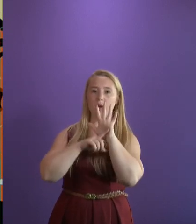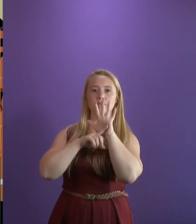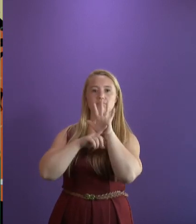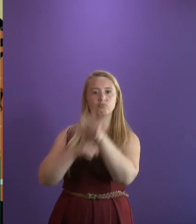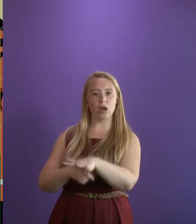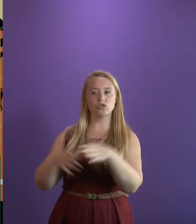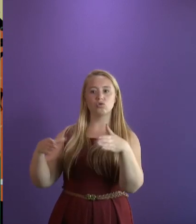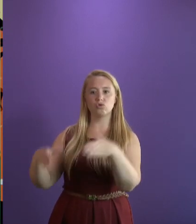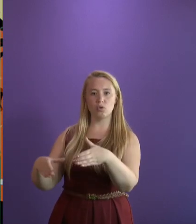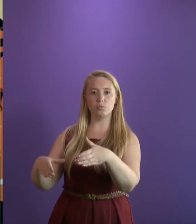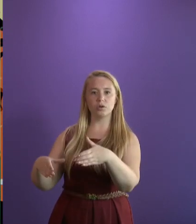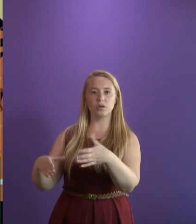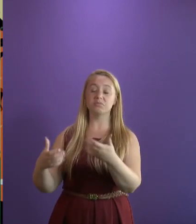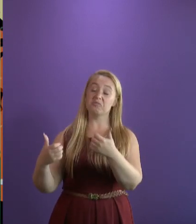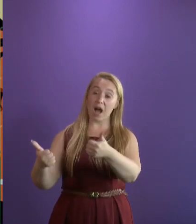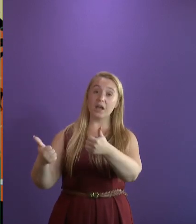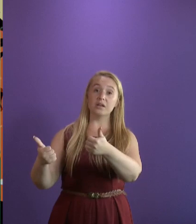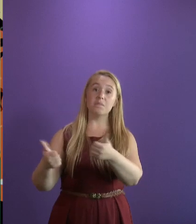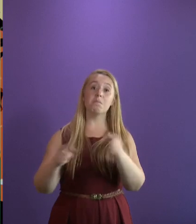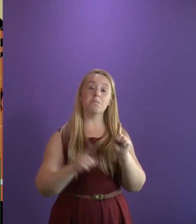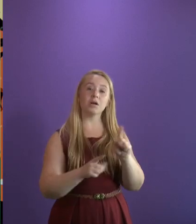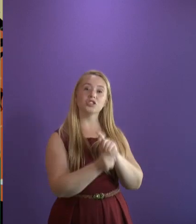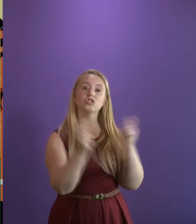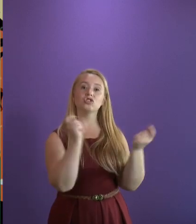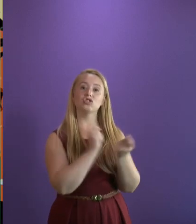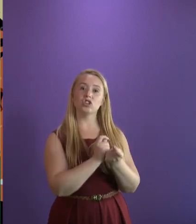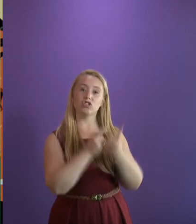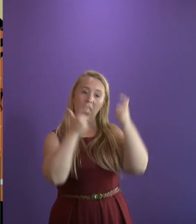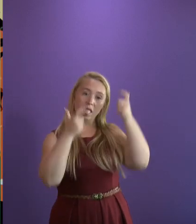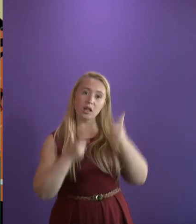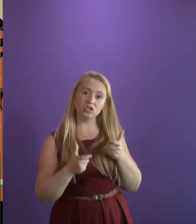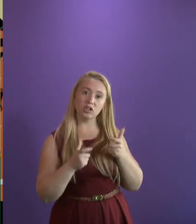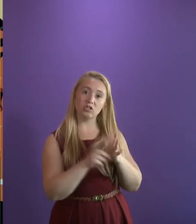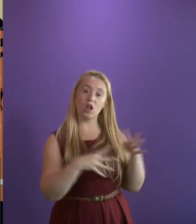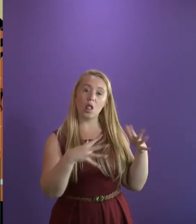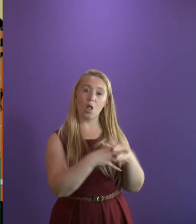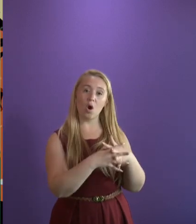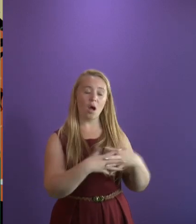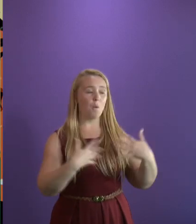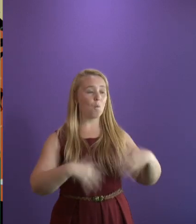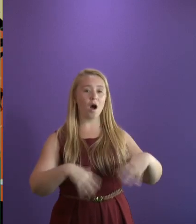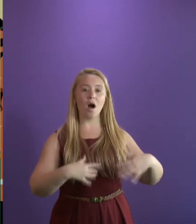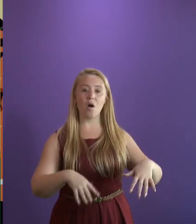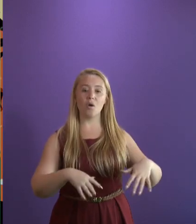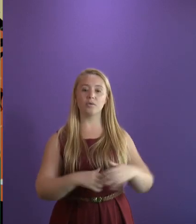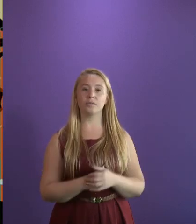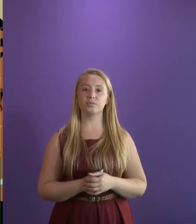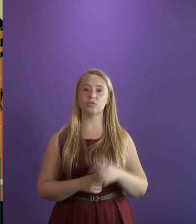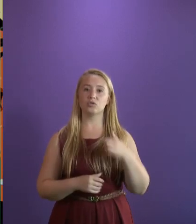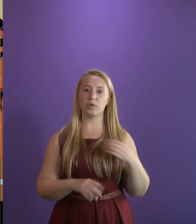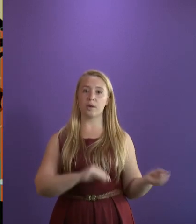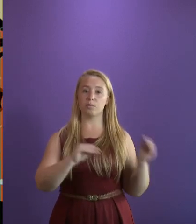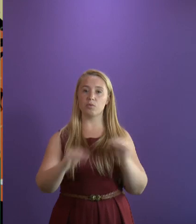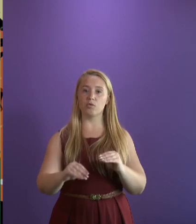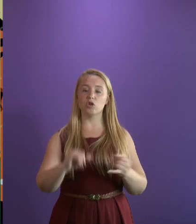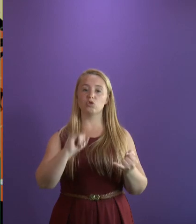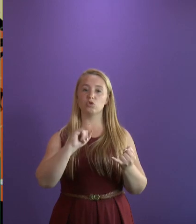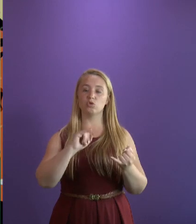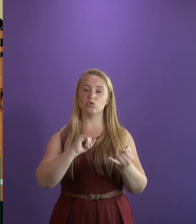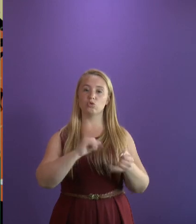legislation is absolutely amazing. You know, an amendment, a Green amendment I moved to the Social Security Bill means